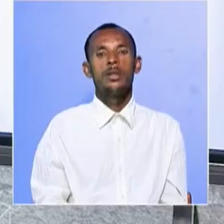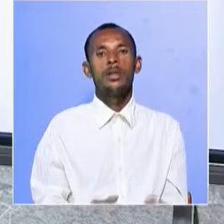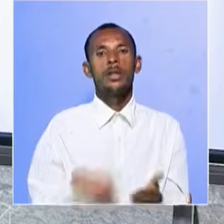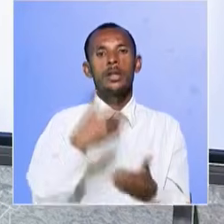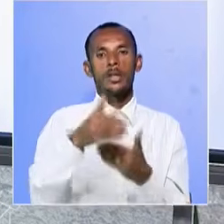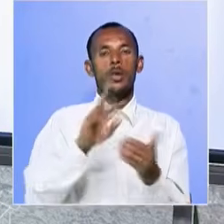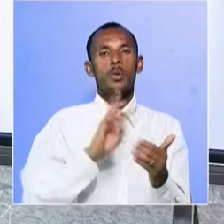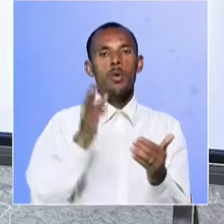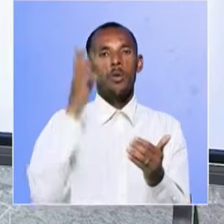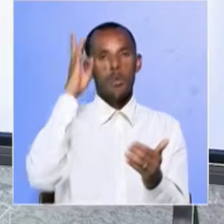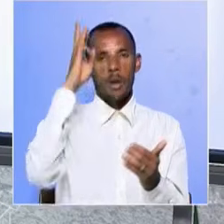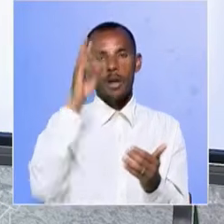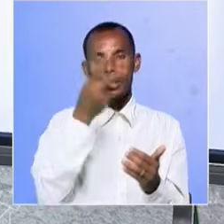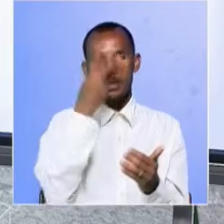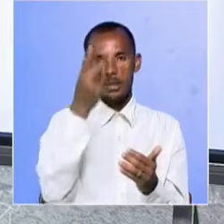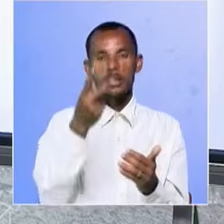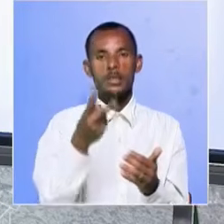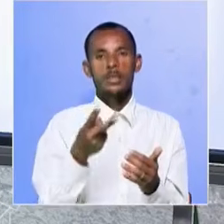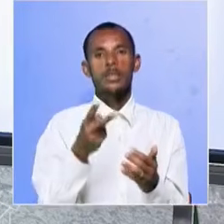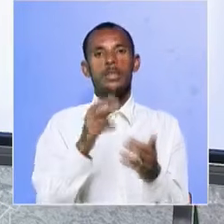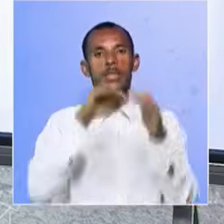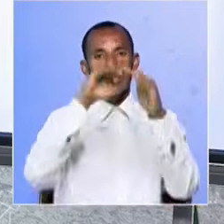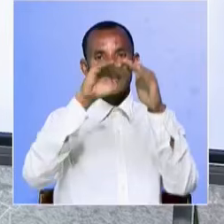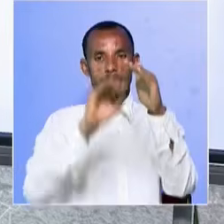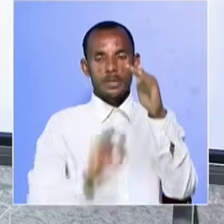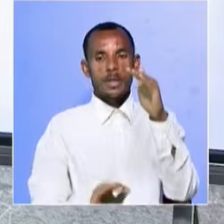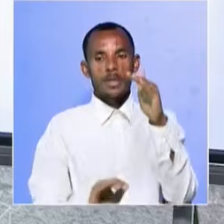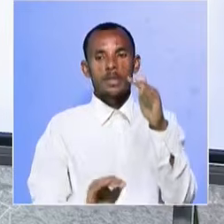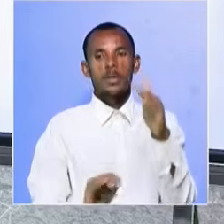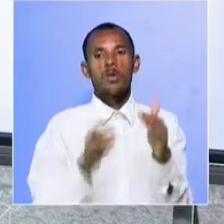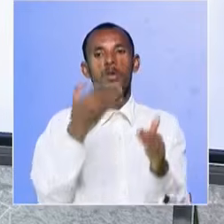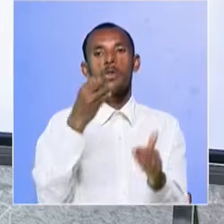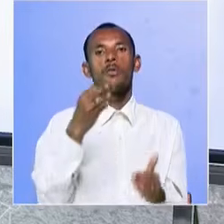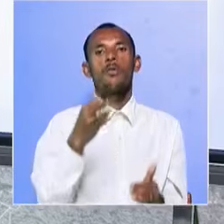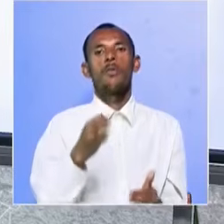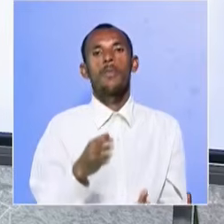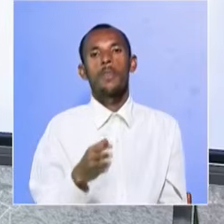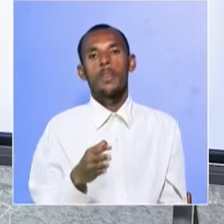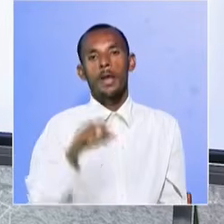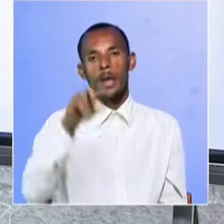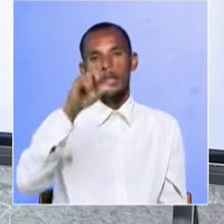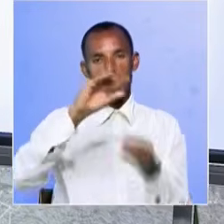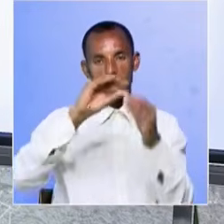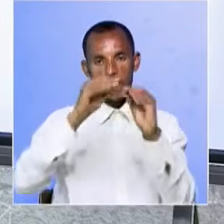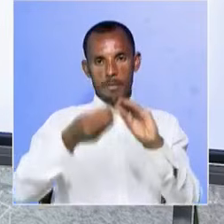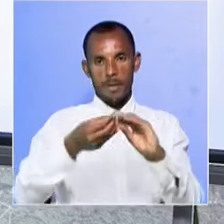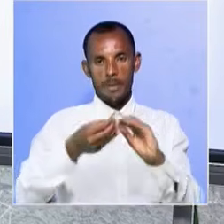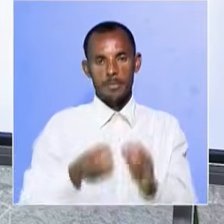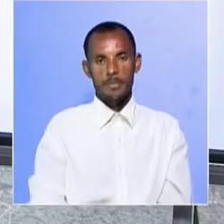we will see subtractions of rational numbers.